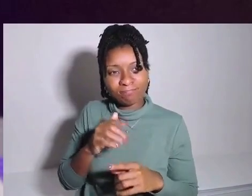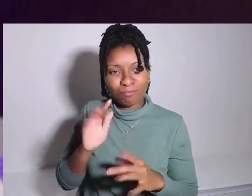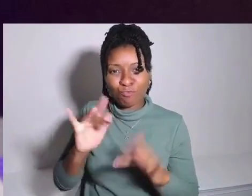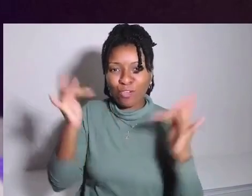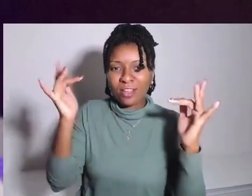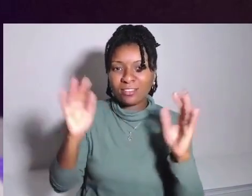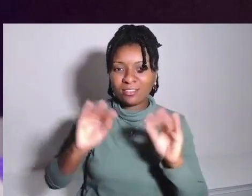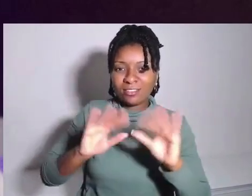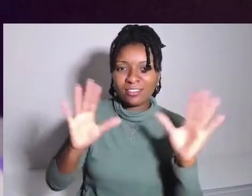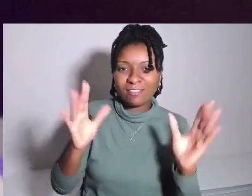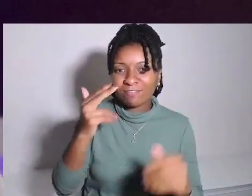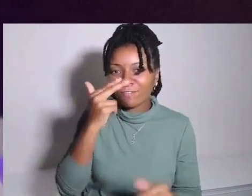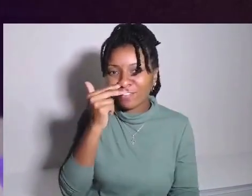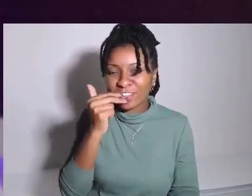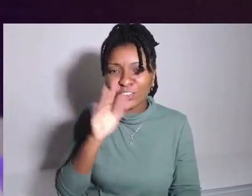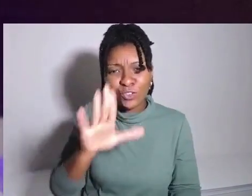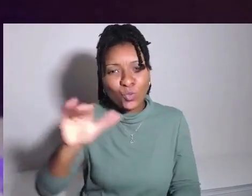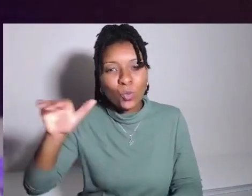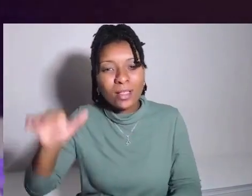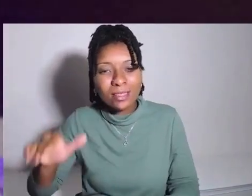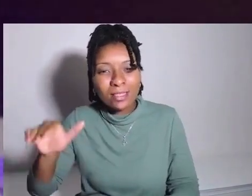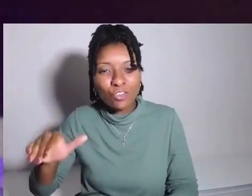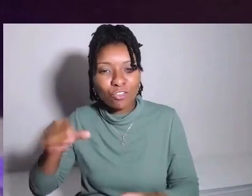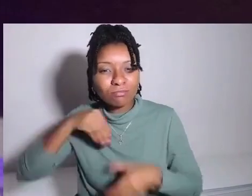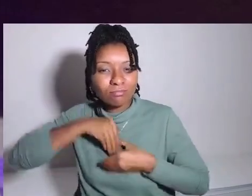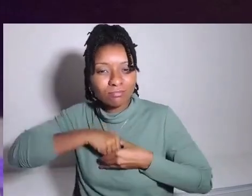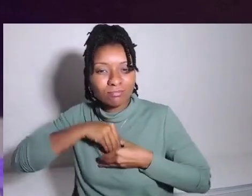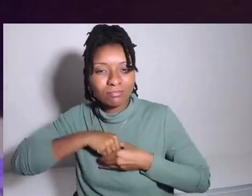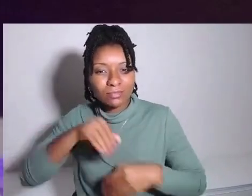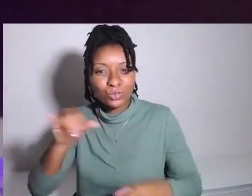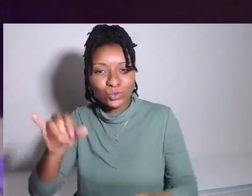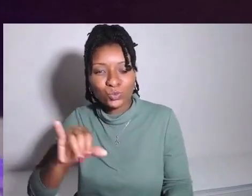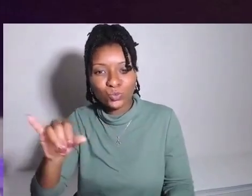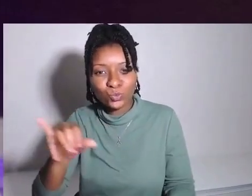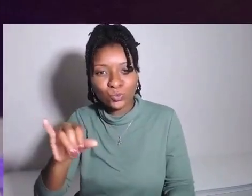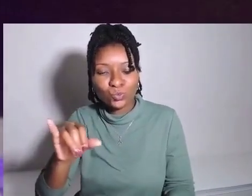is too. Like leaning in, family,